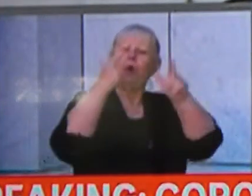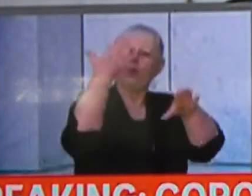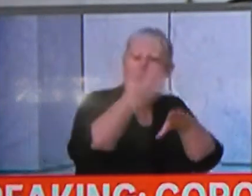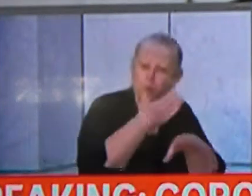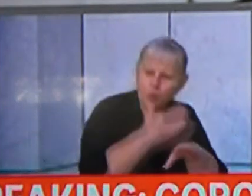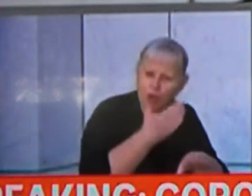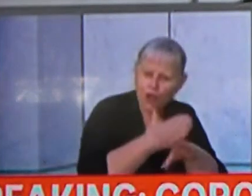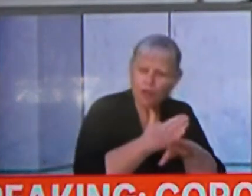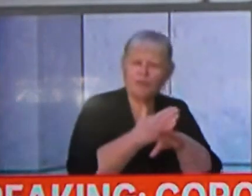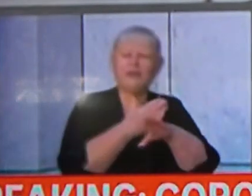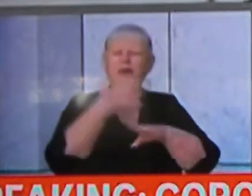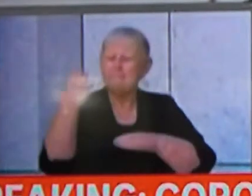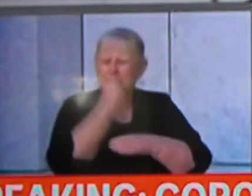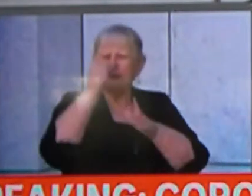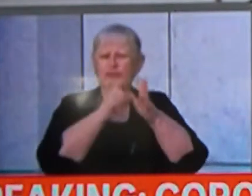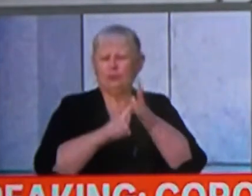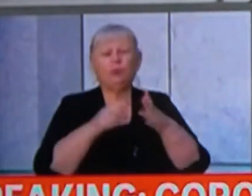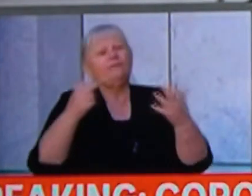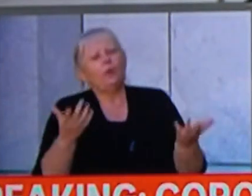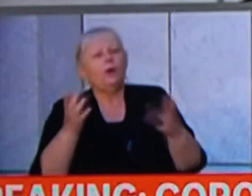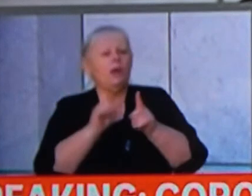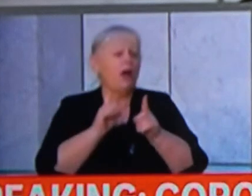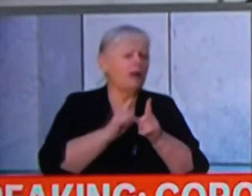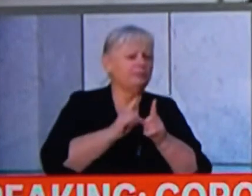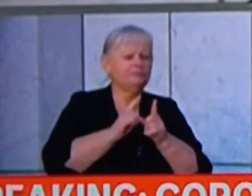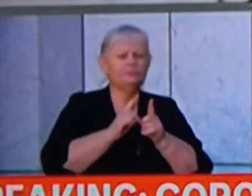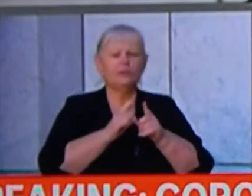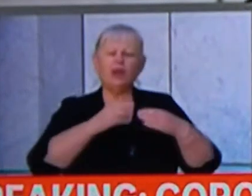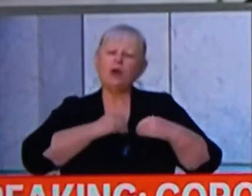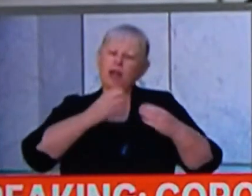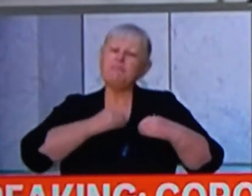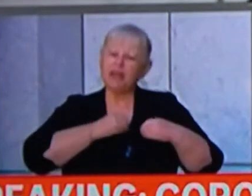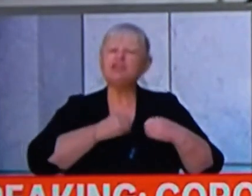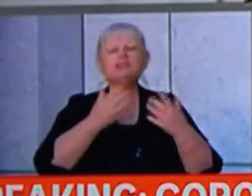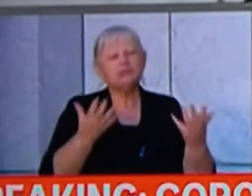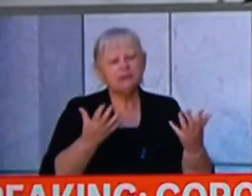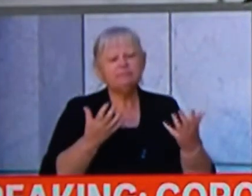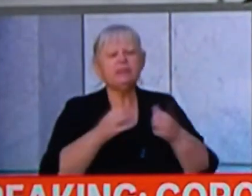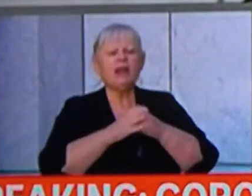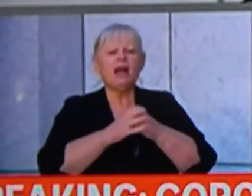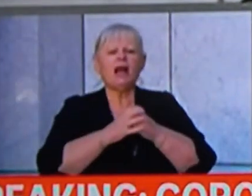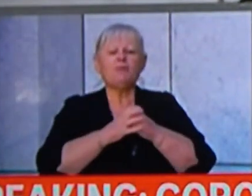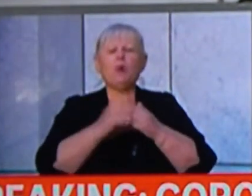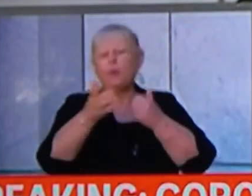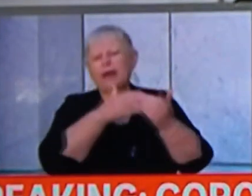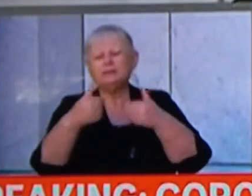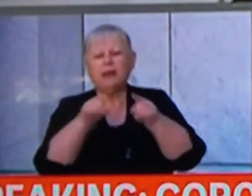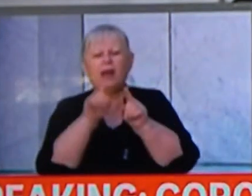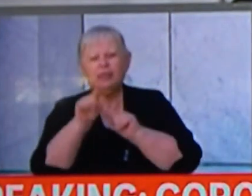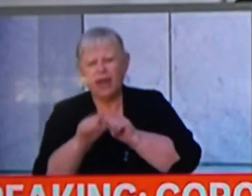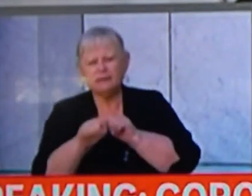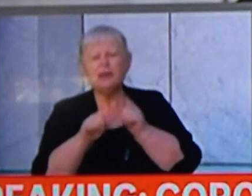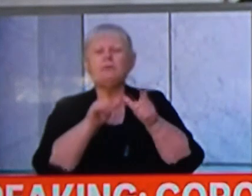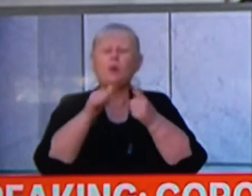work-related activities that are essential. It could be the compassionate grounds and issues of those types of arrangements,